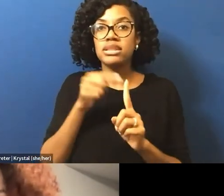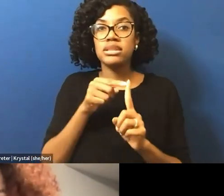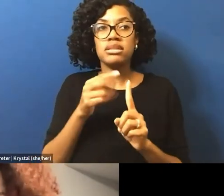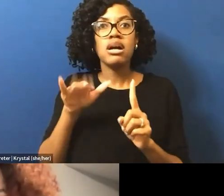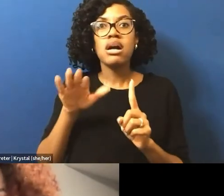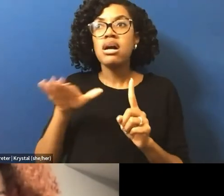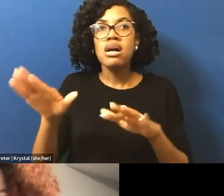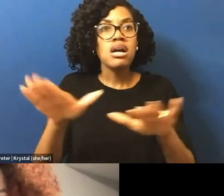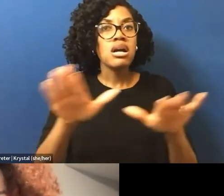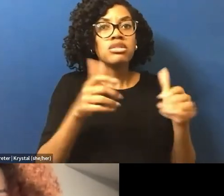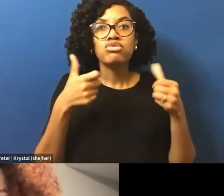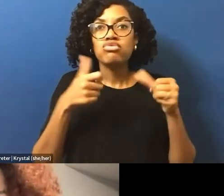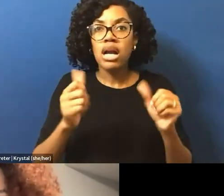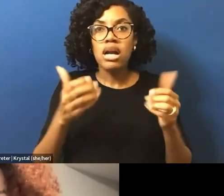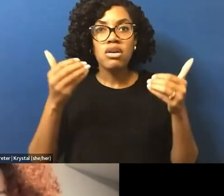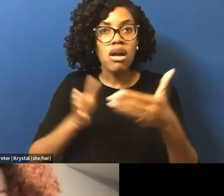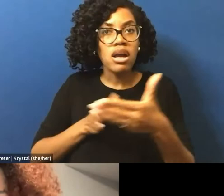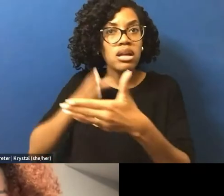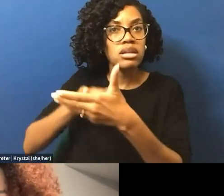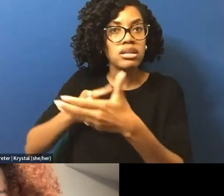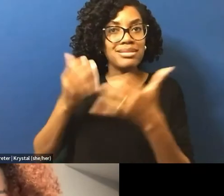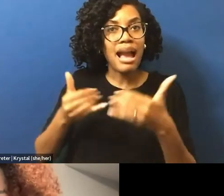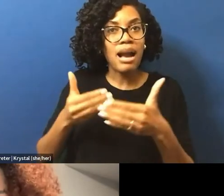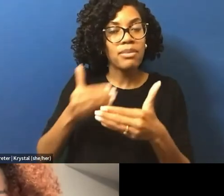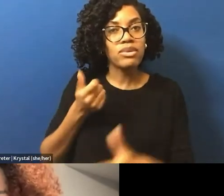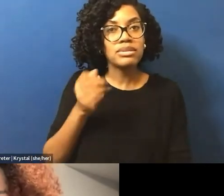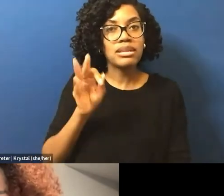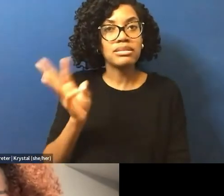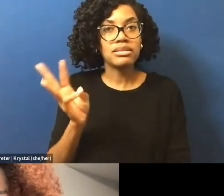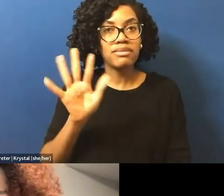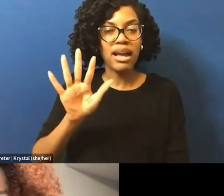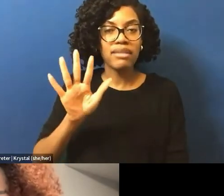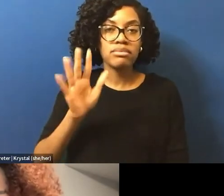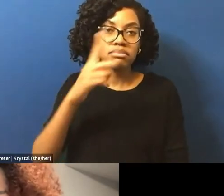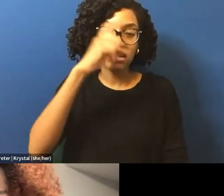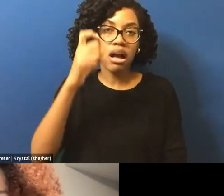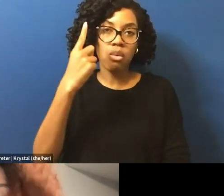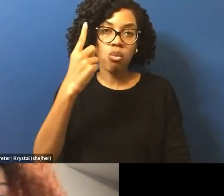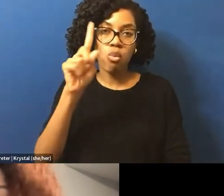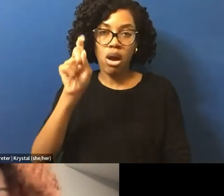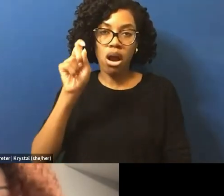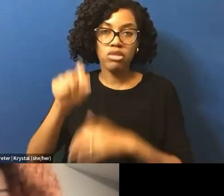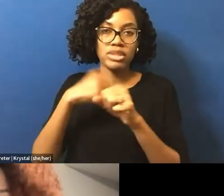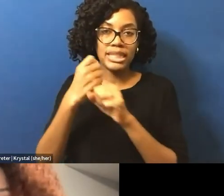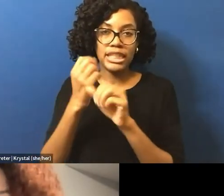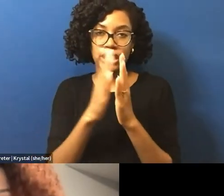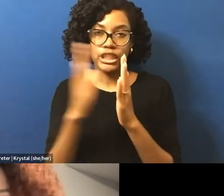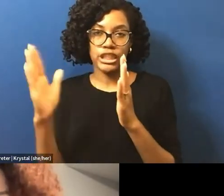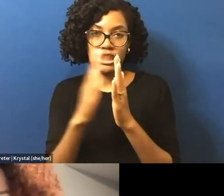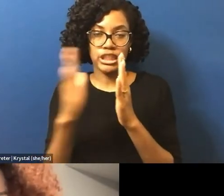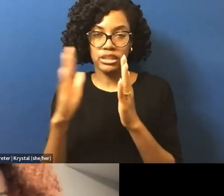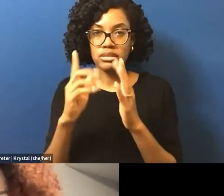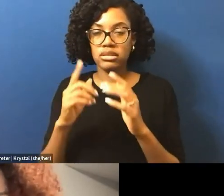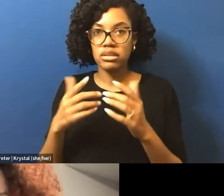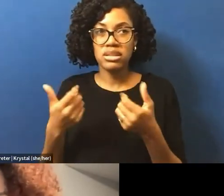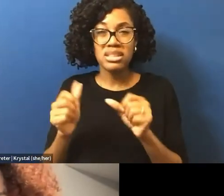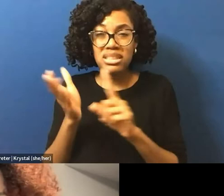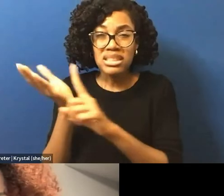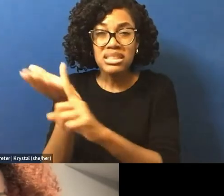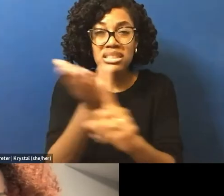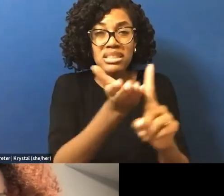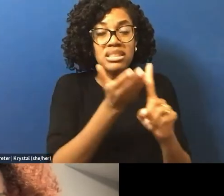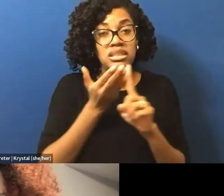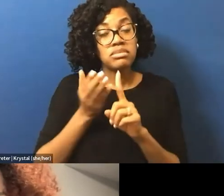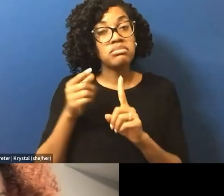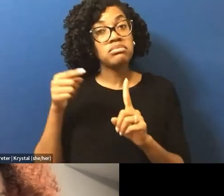thing. And I wanna reiterate that at the time, this seemed incredibly fringe, but she got people on board with